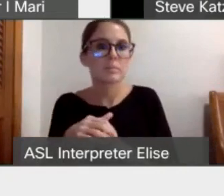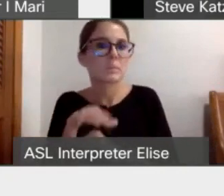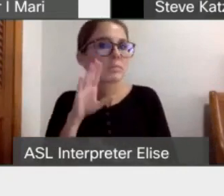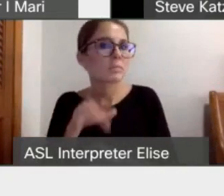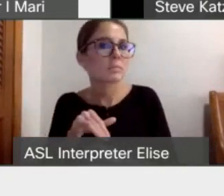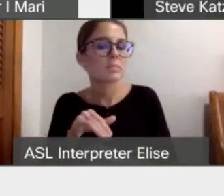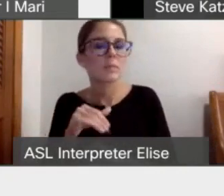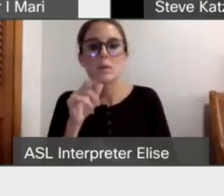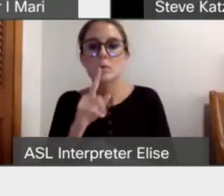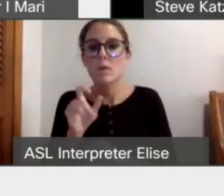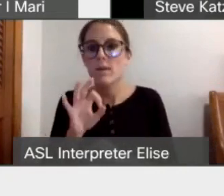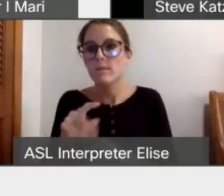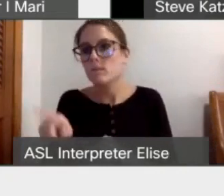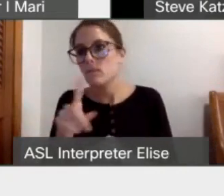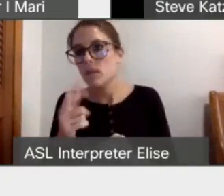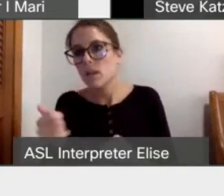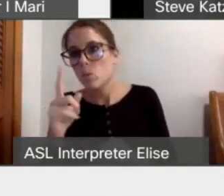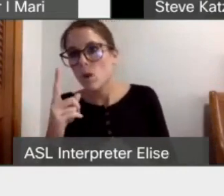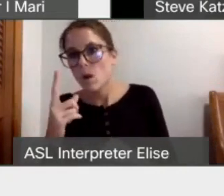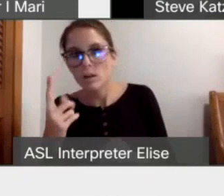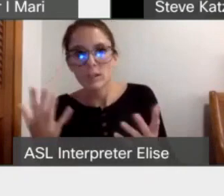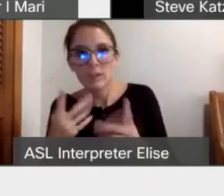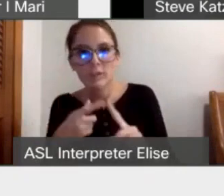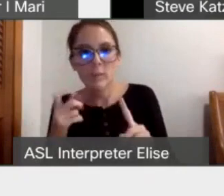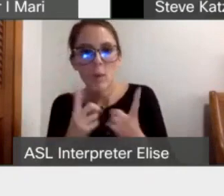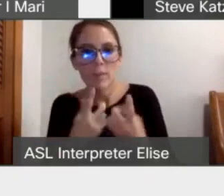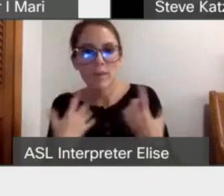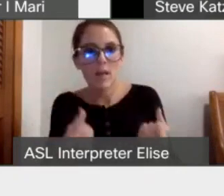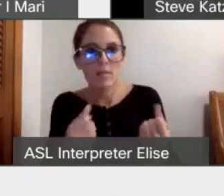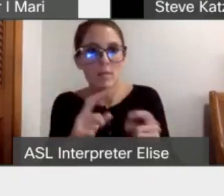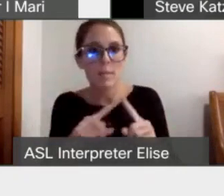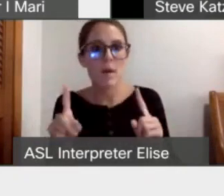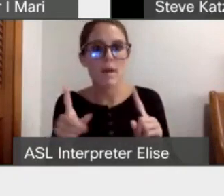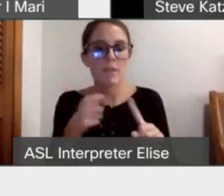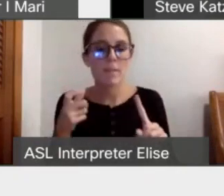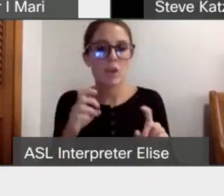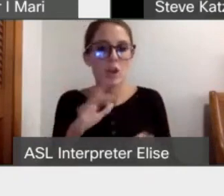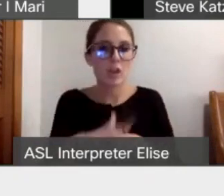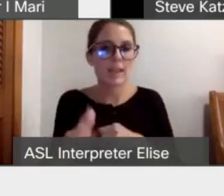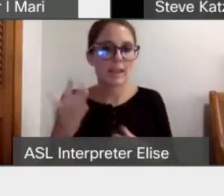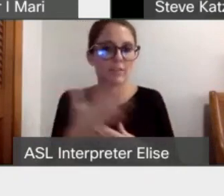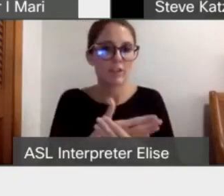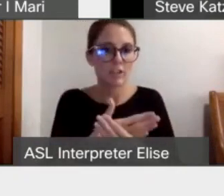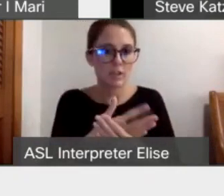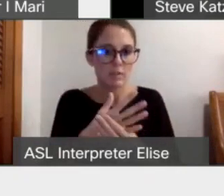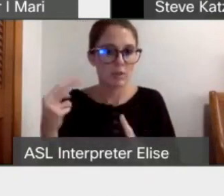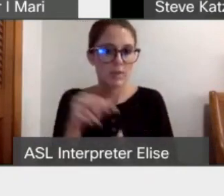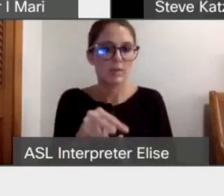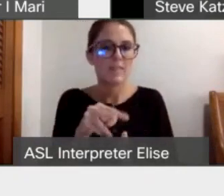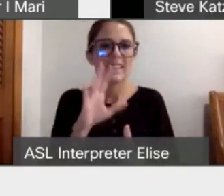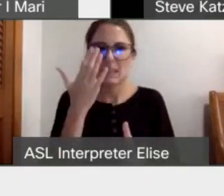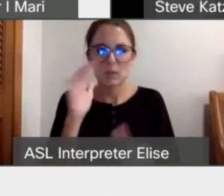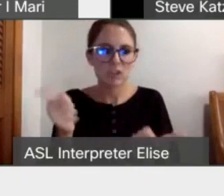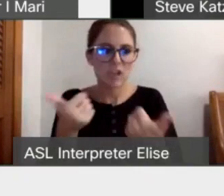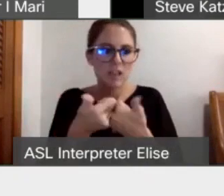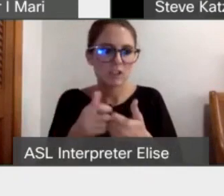not sure if anyone is on today from Department of Health, but just on the early intervention side, again, I think there are some similar challenges